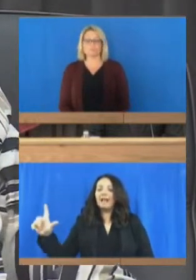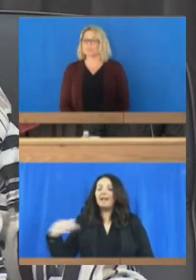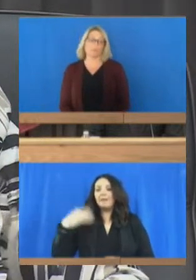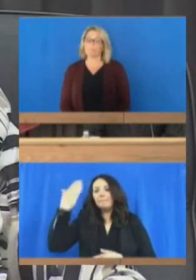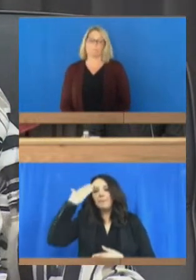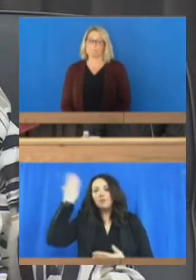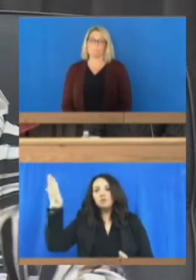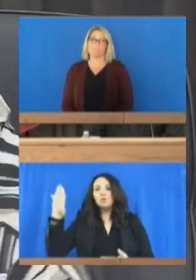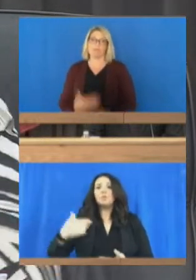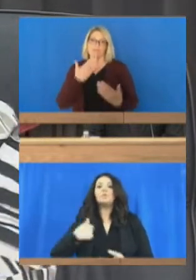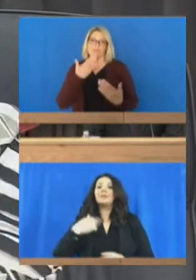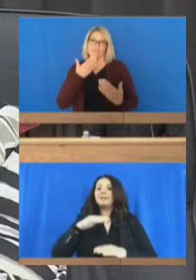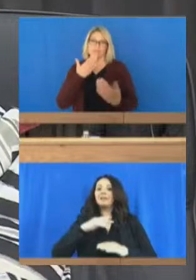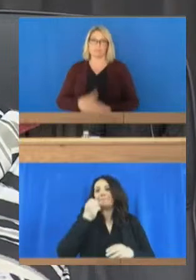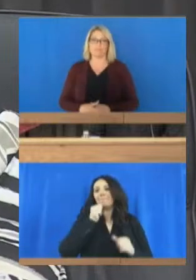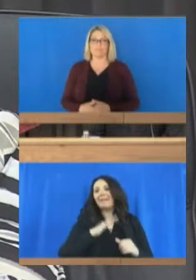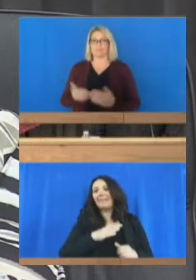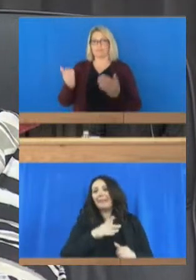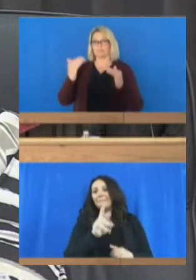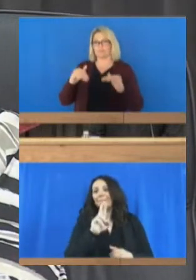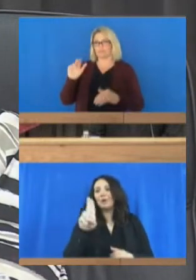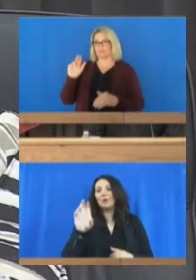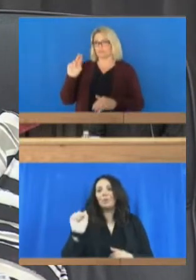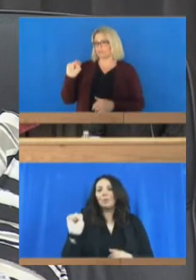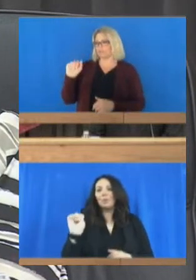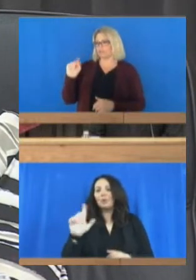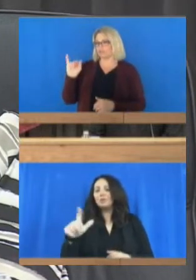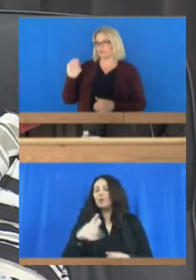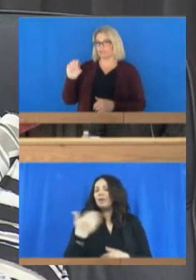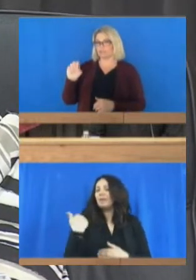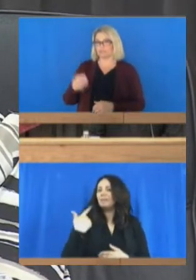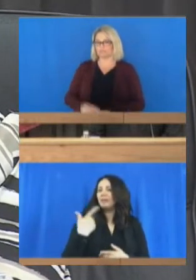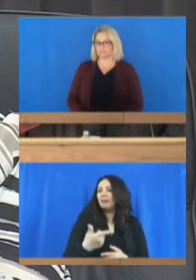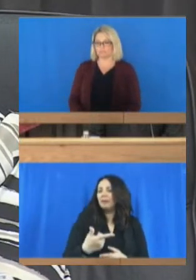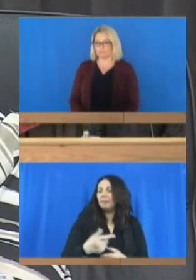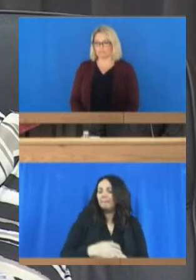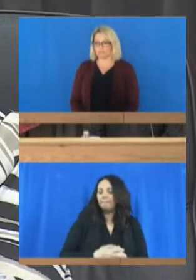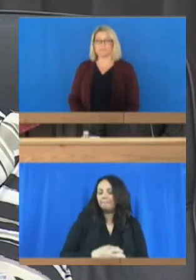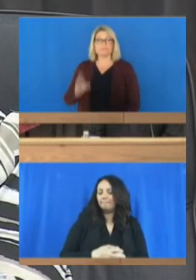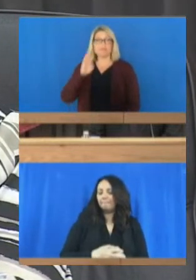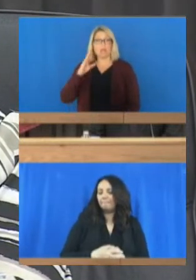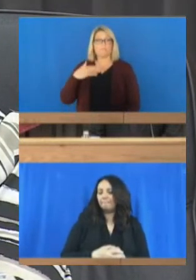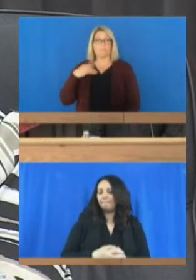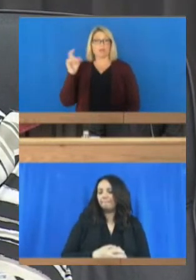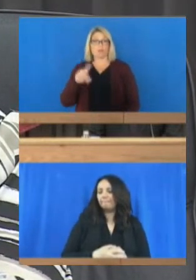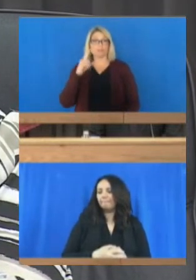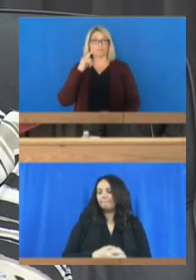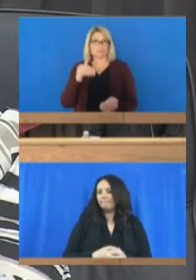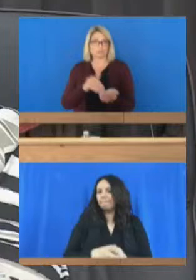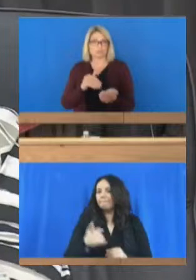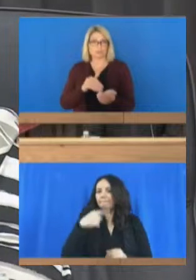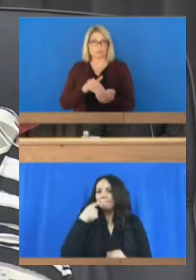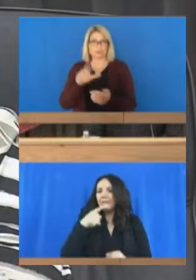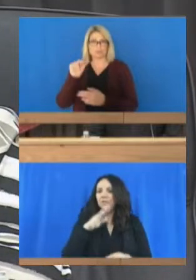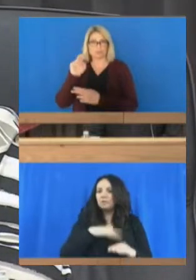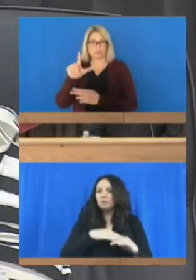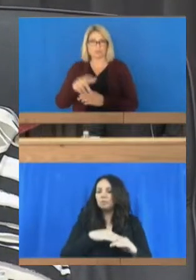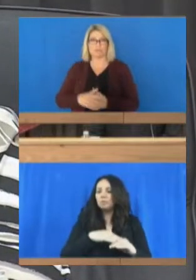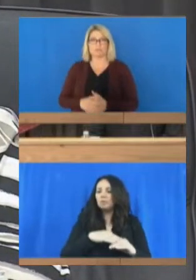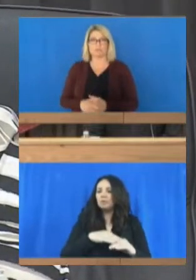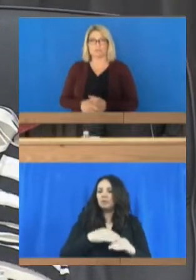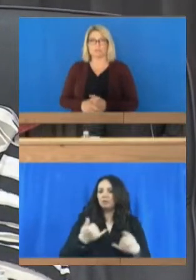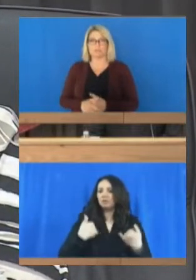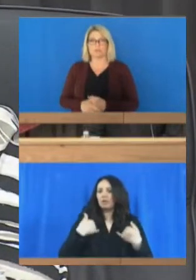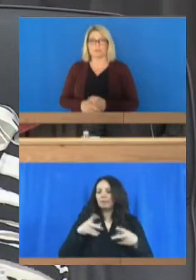possible that she could get that sort of conflicting information and what they should do about it in terms of following the advice. I can